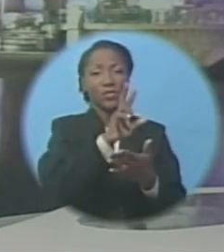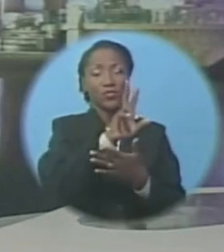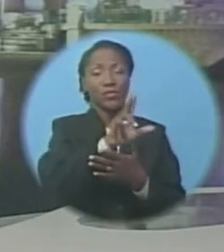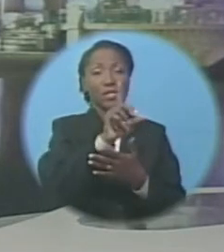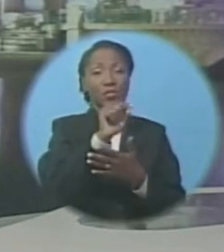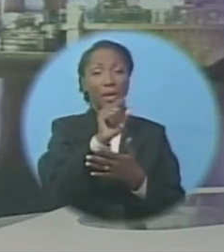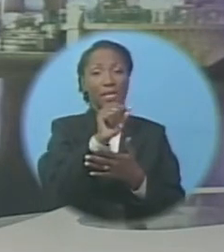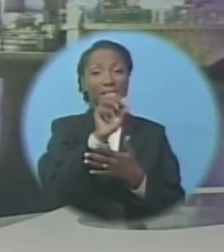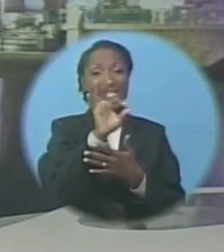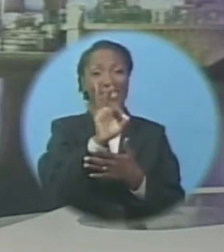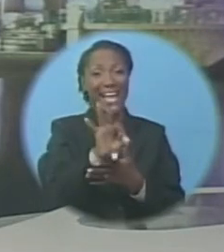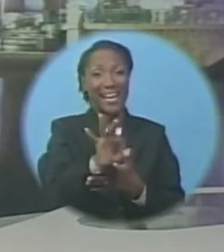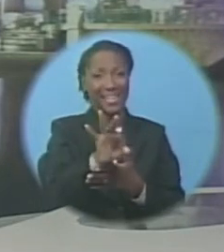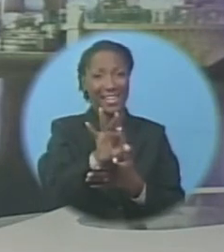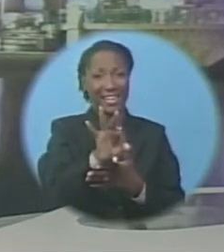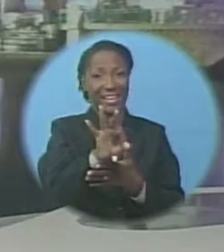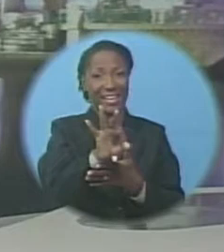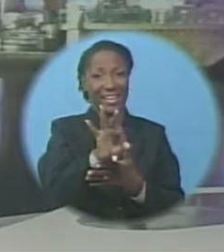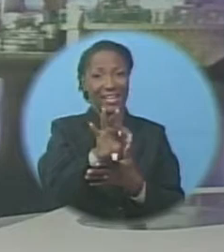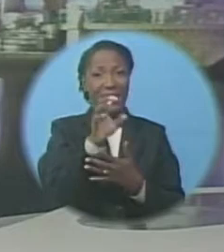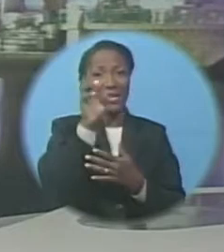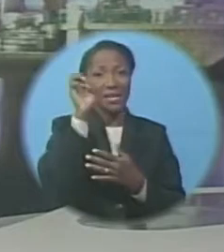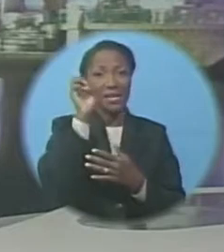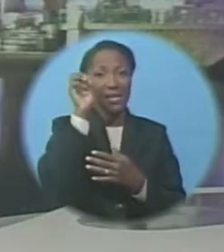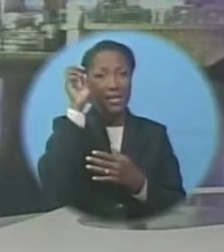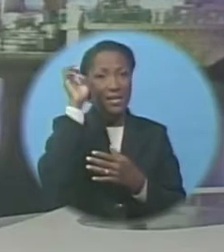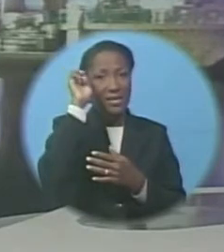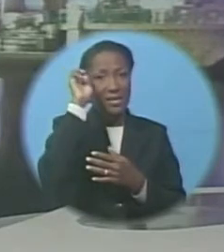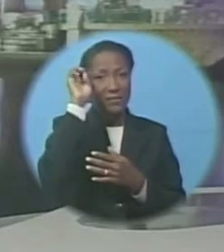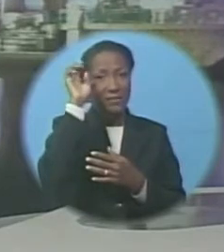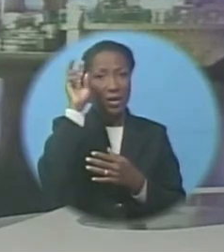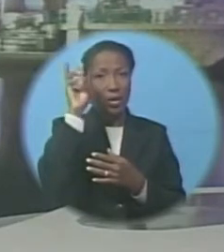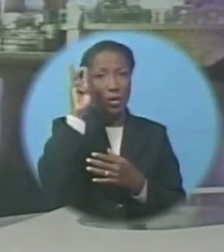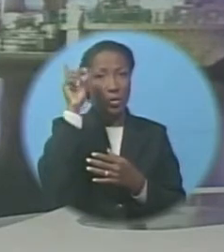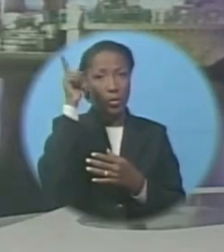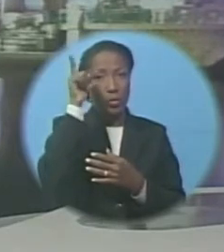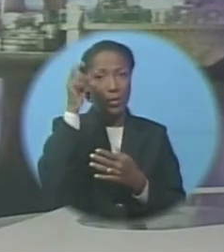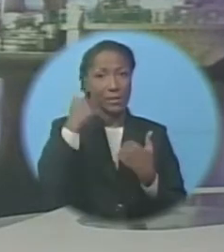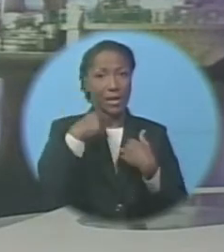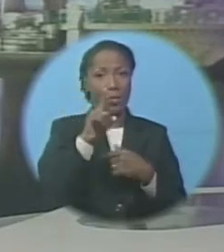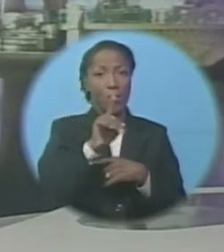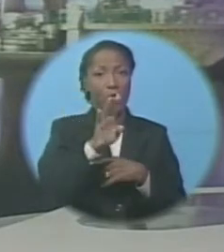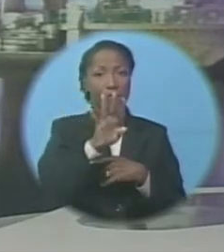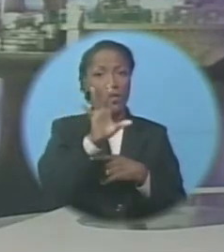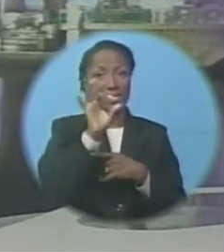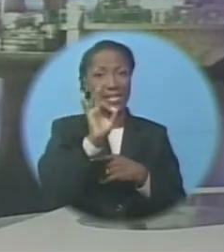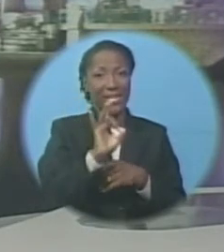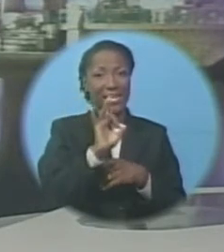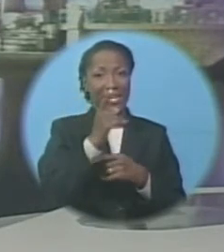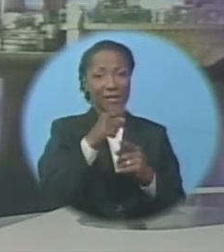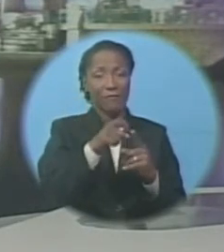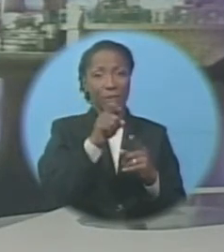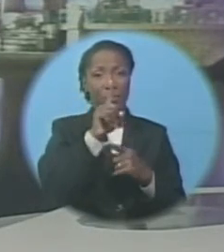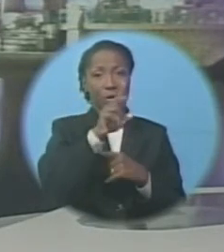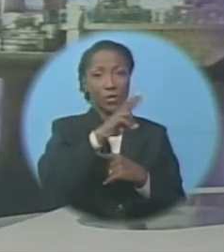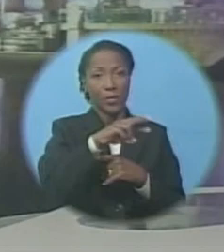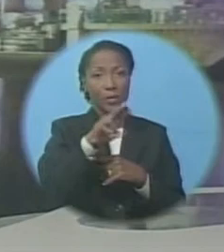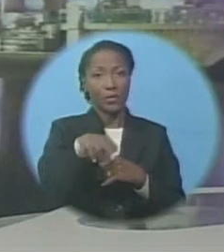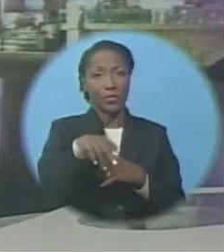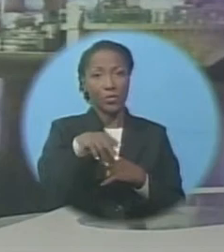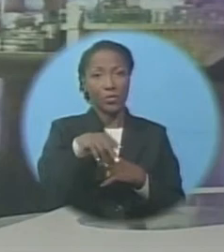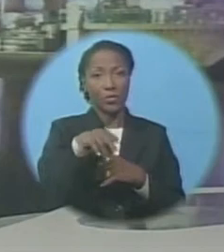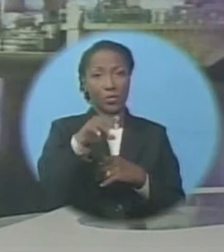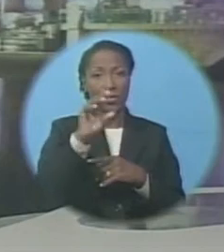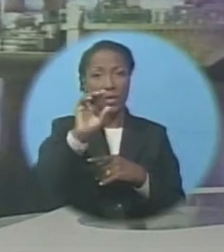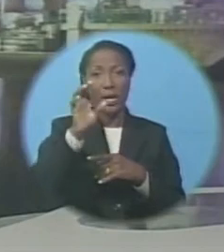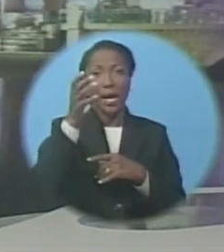their 50 overs. Evan Lewis top scored with 148 from 122 deliveries, while Holder was left not out